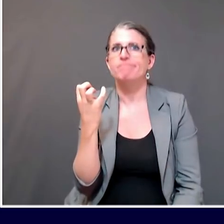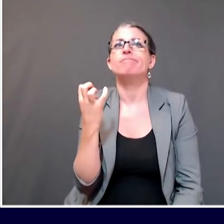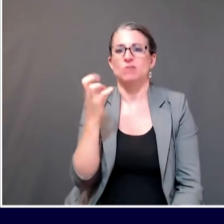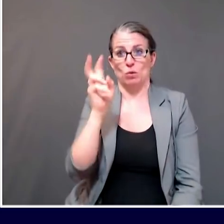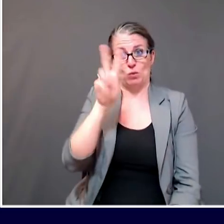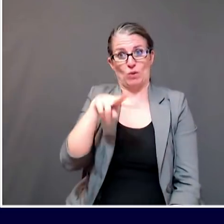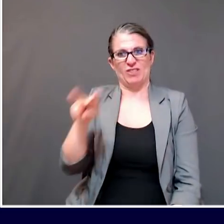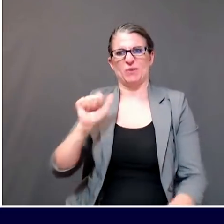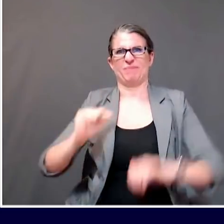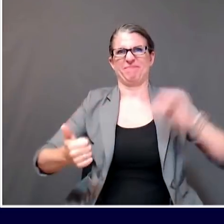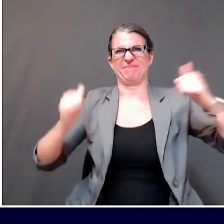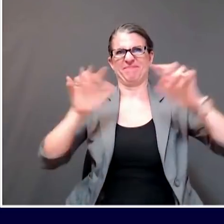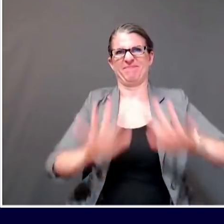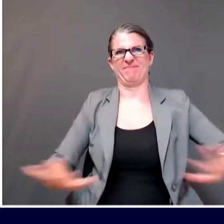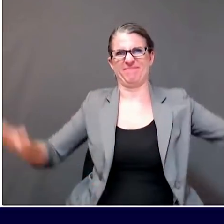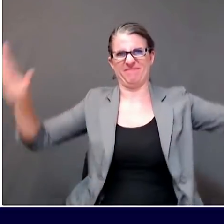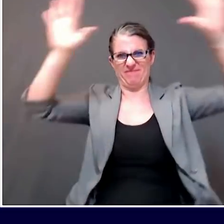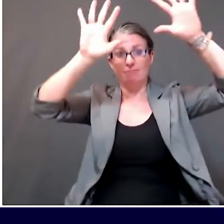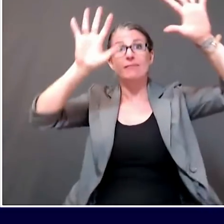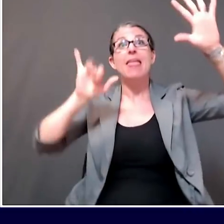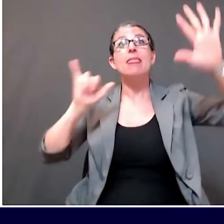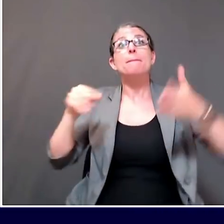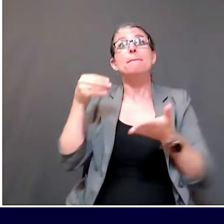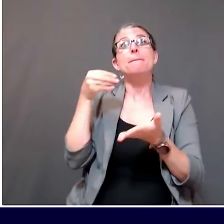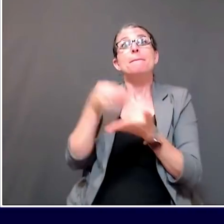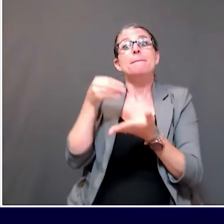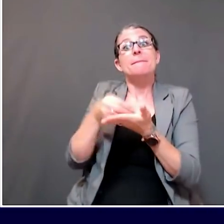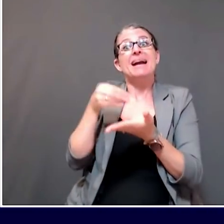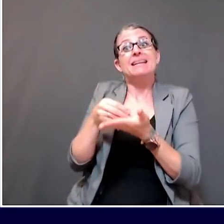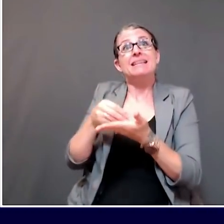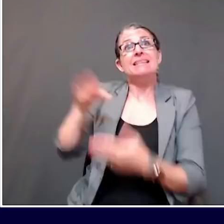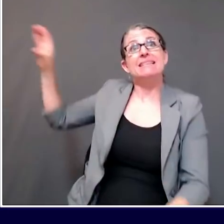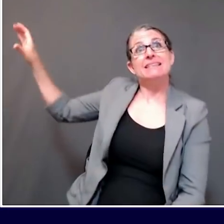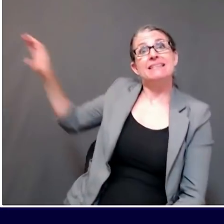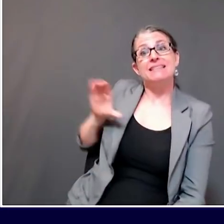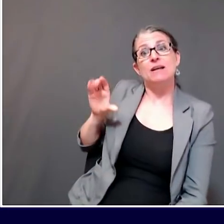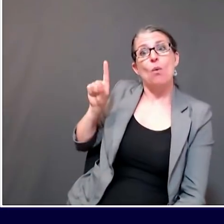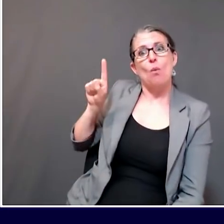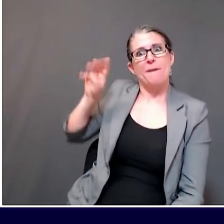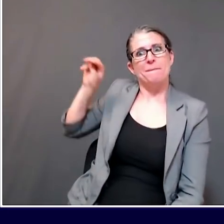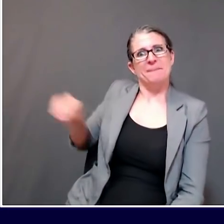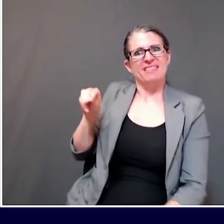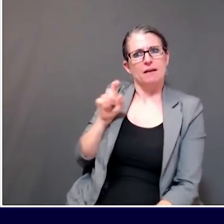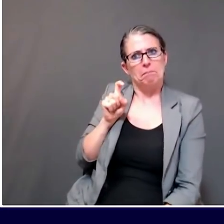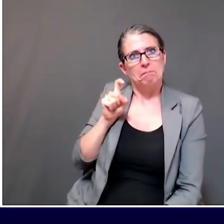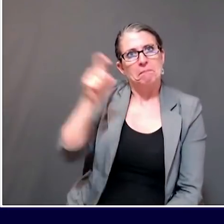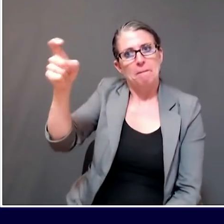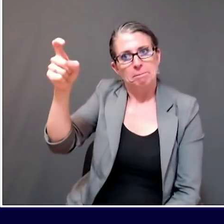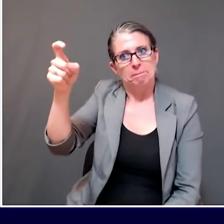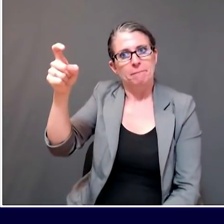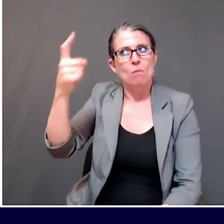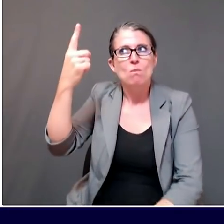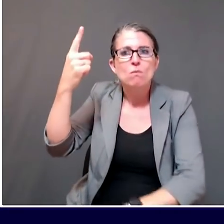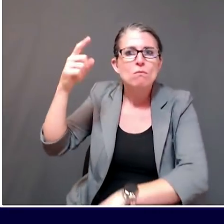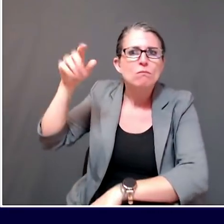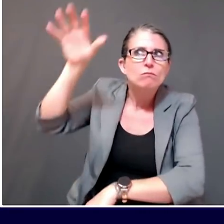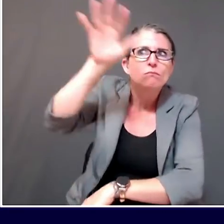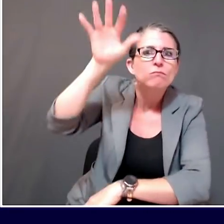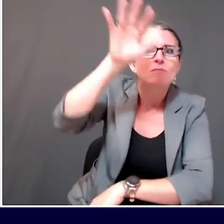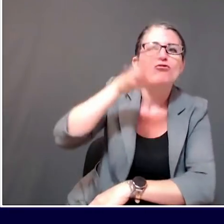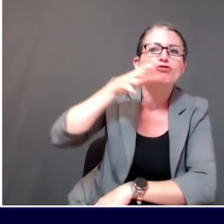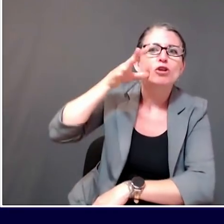to rural hospitals to increase their COVID-19 testing. And third, we're welcoming a second round